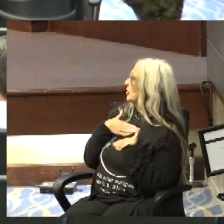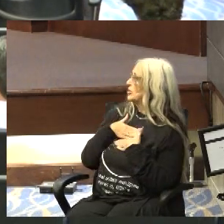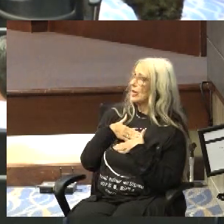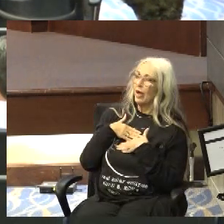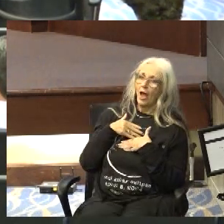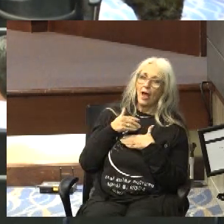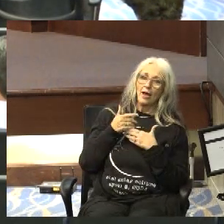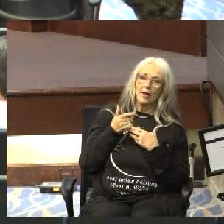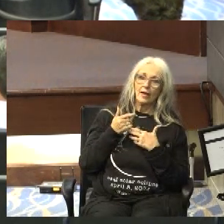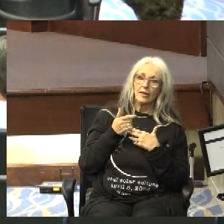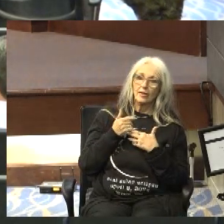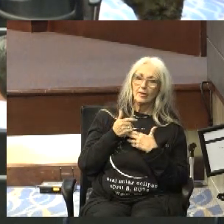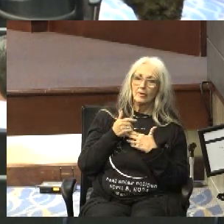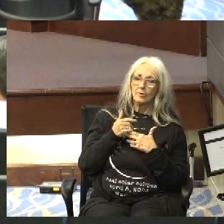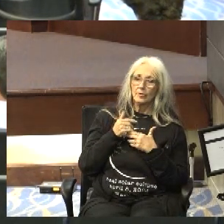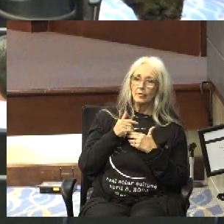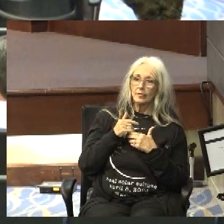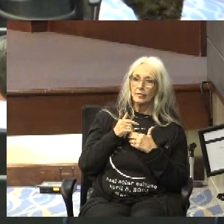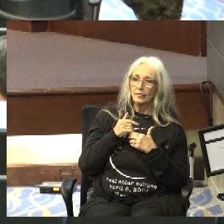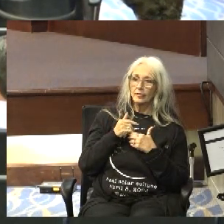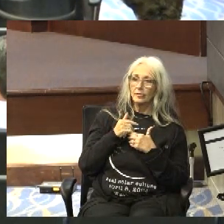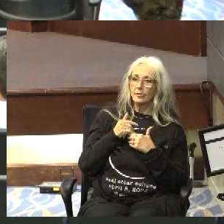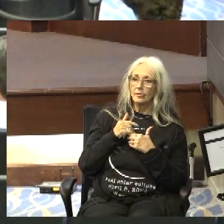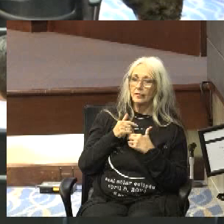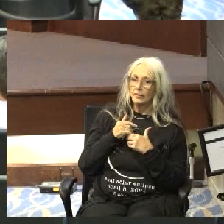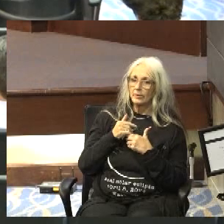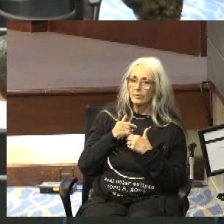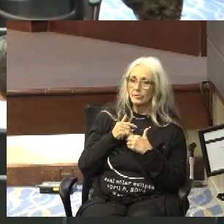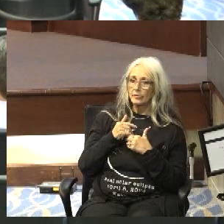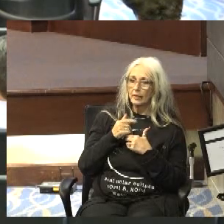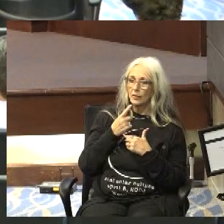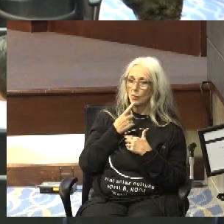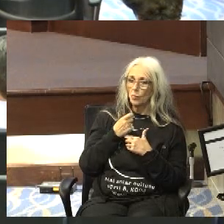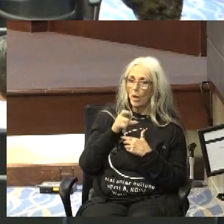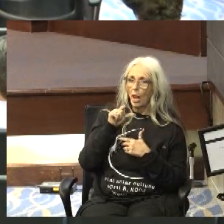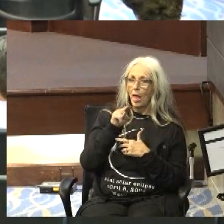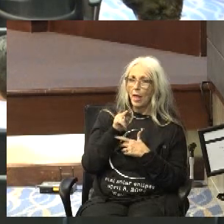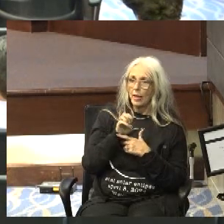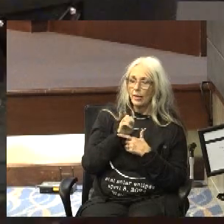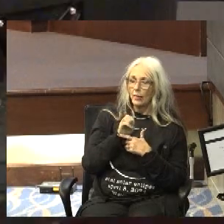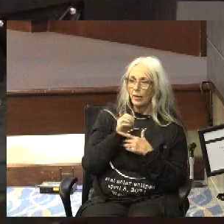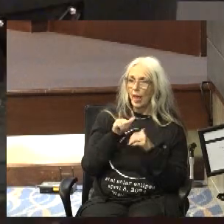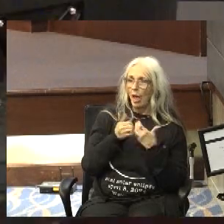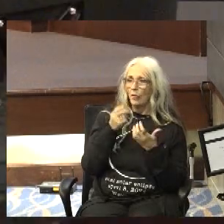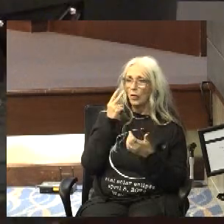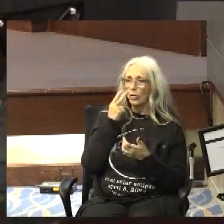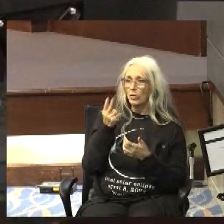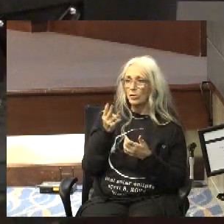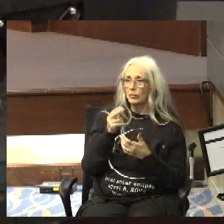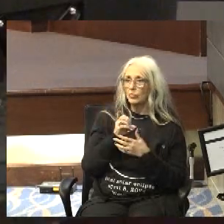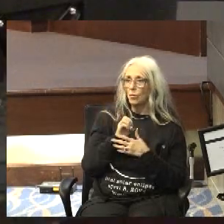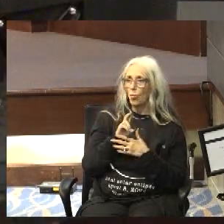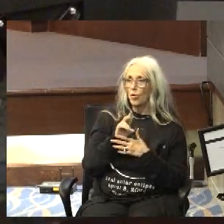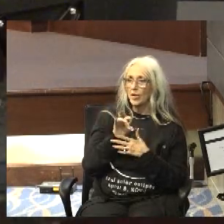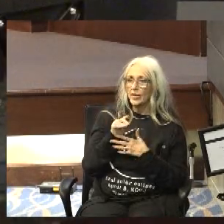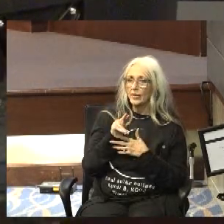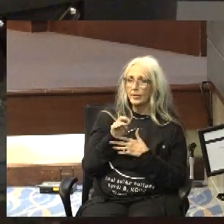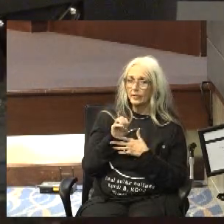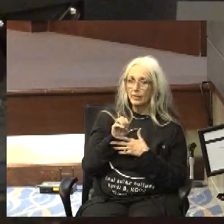I don't think I'm ready to vote on it tonight, but if we could get the red line and what all that looks like of the of the ordinance itself.